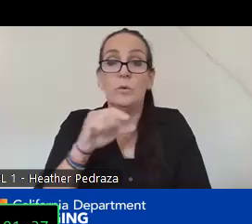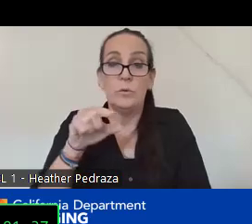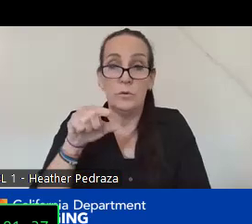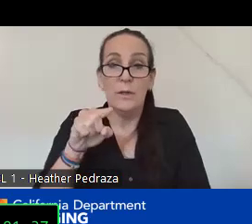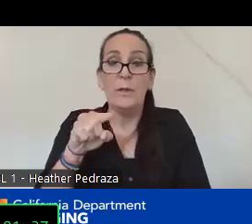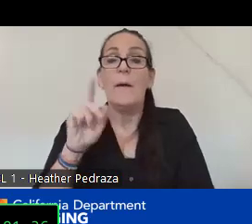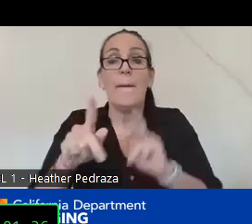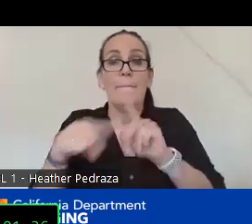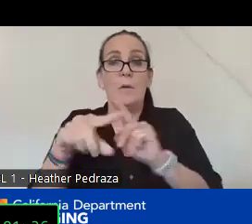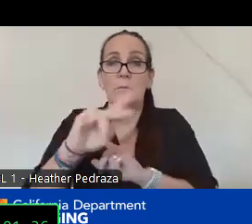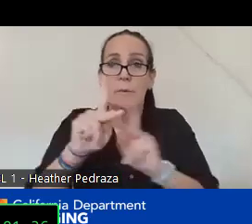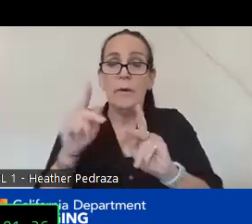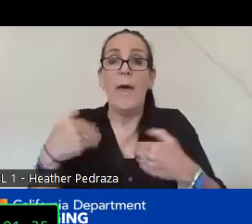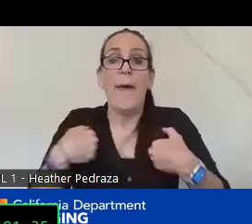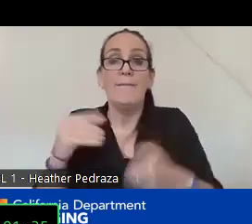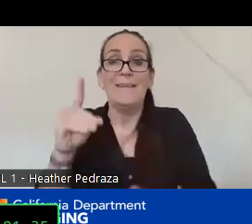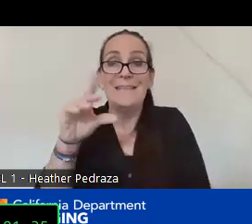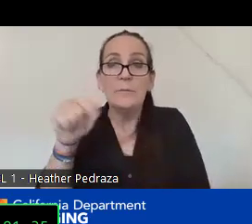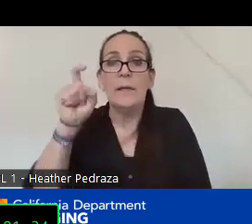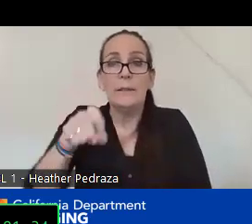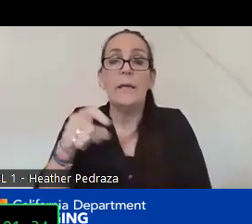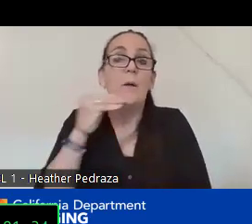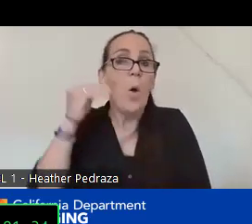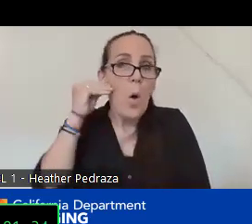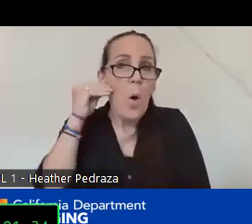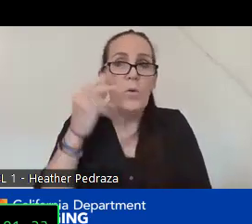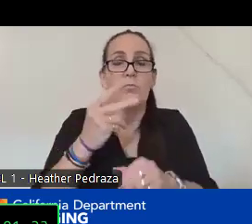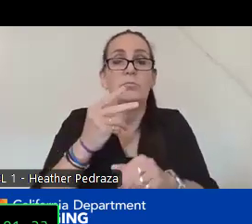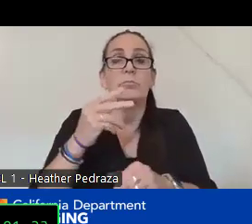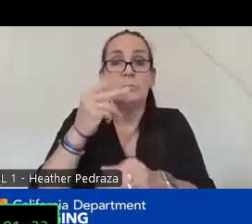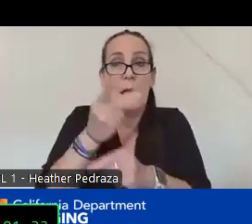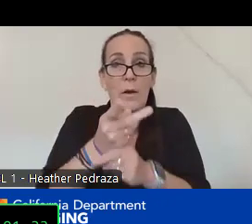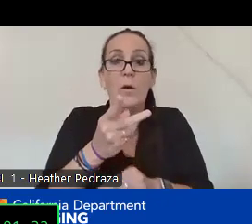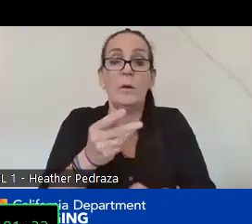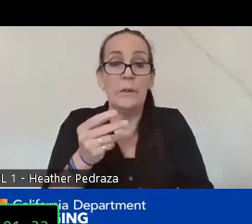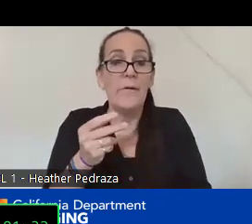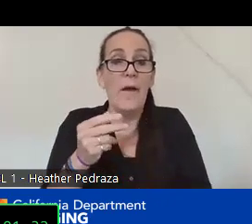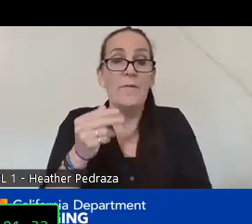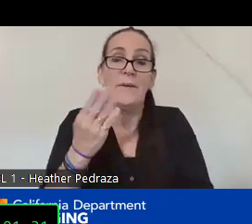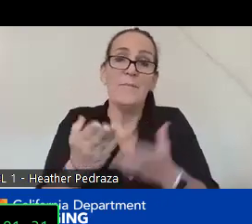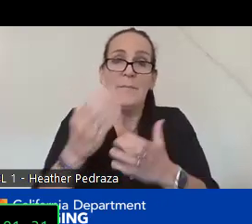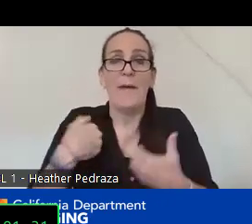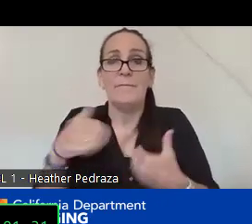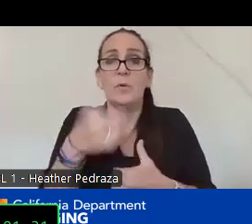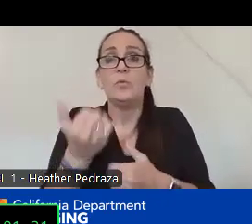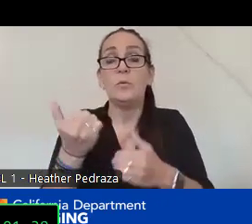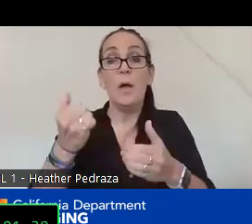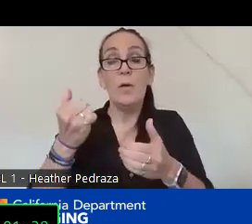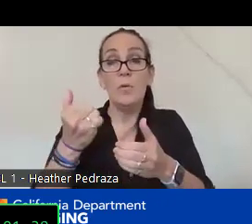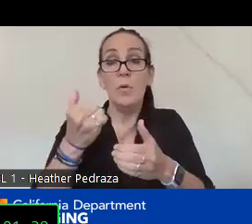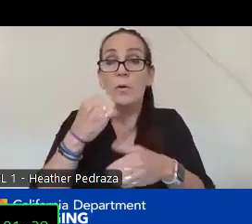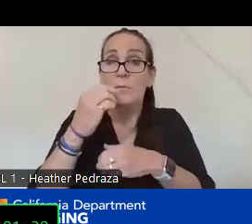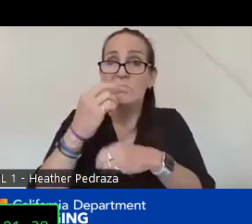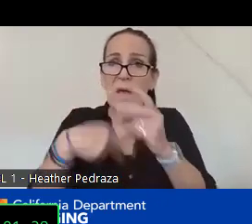who need home care to have another source of money to pay